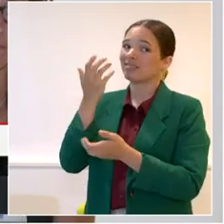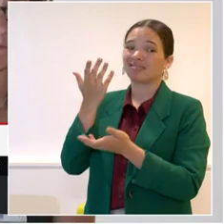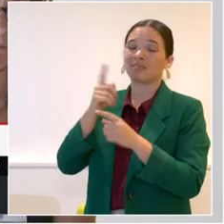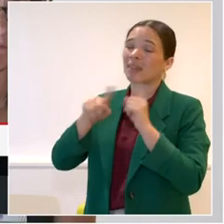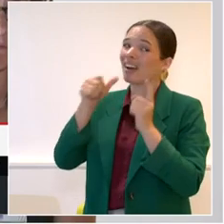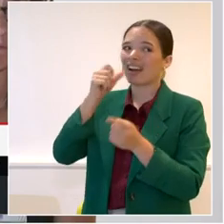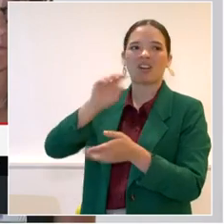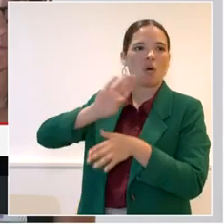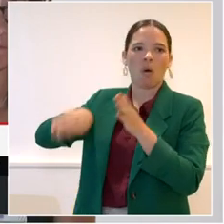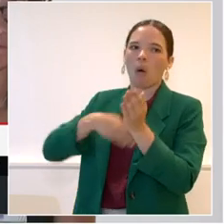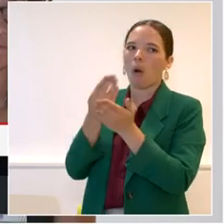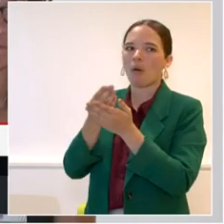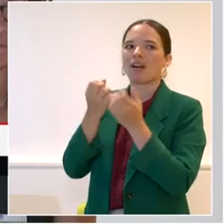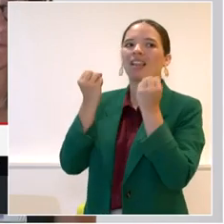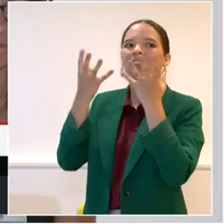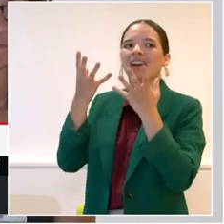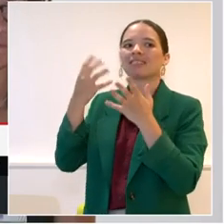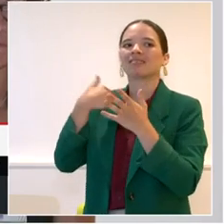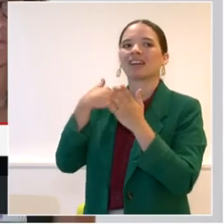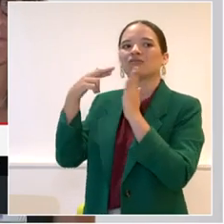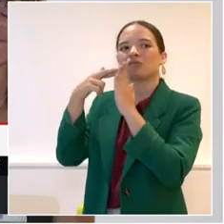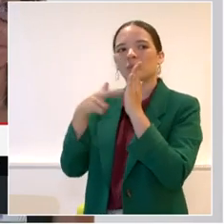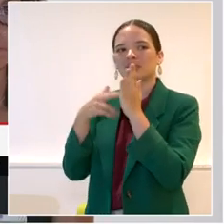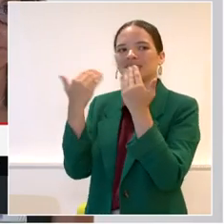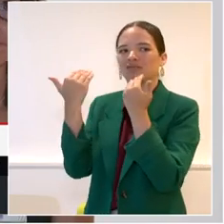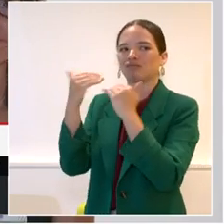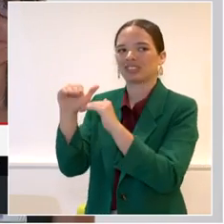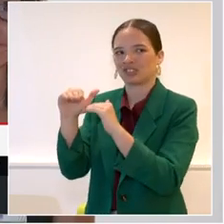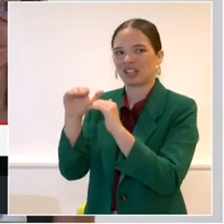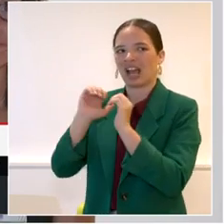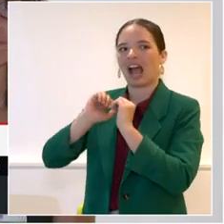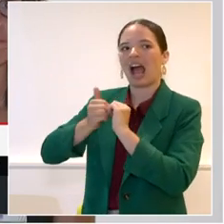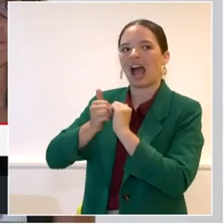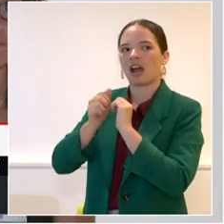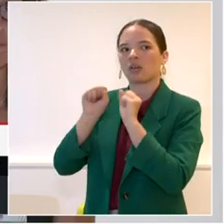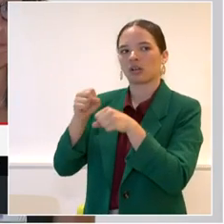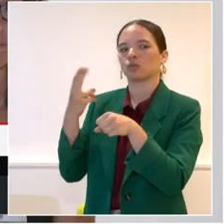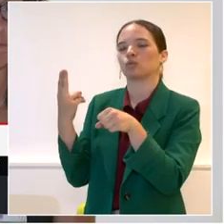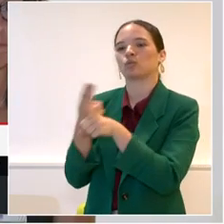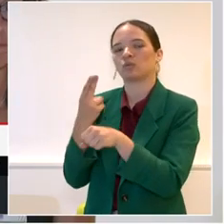of restrictions on how those dollars can be used.